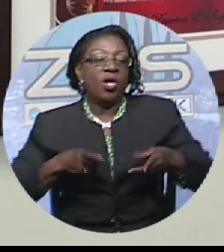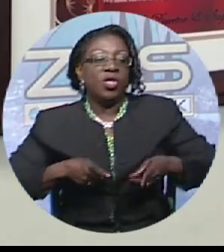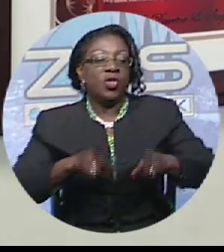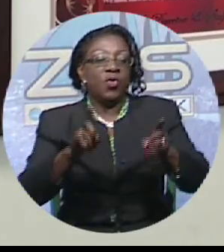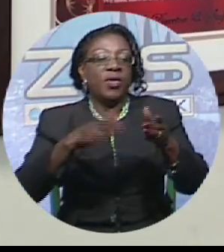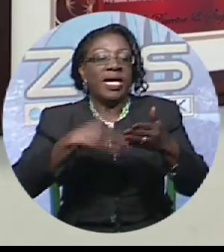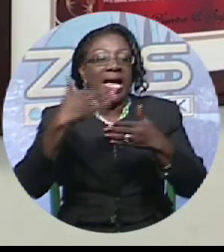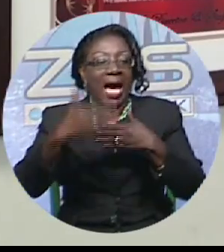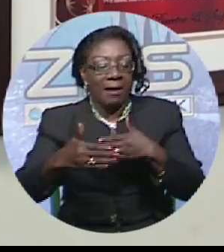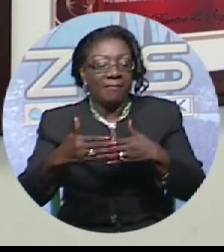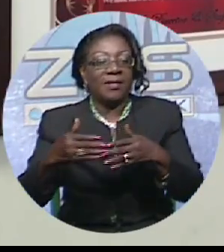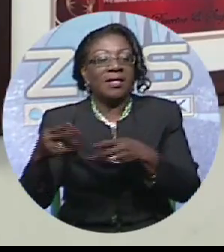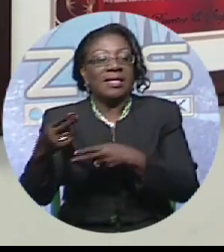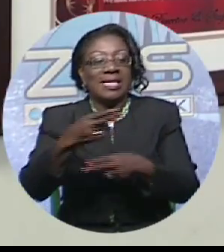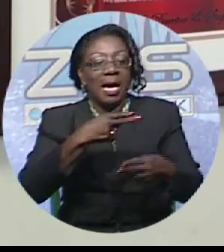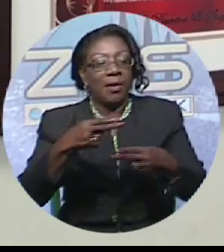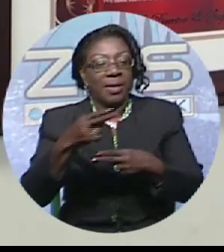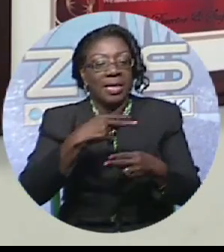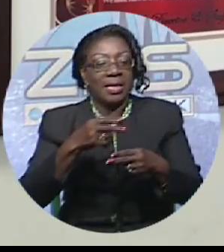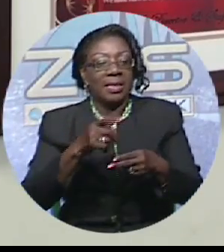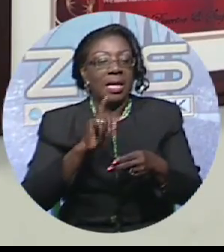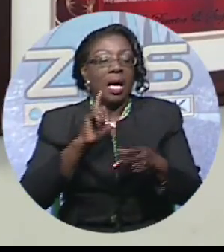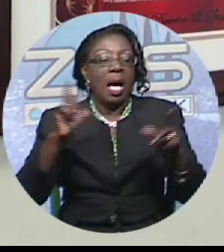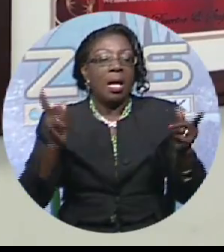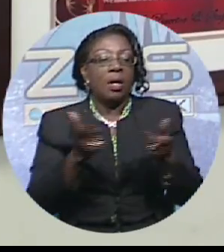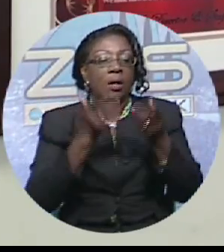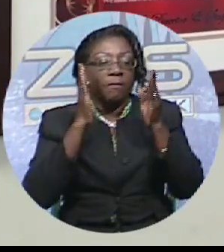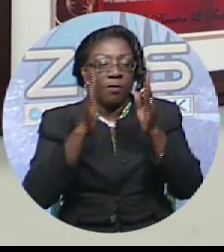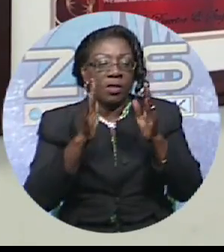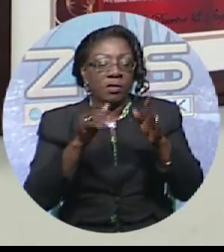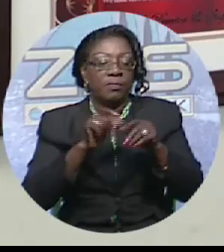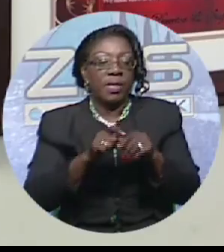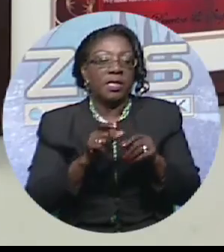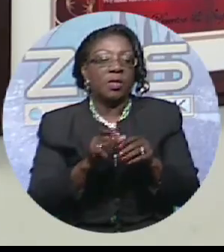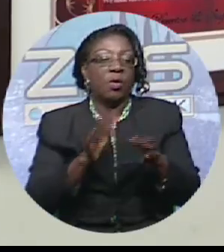impact. A lot of emphasis was placed on coordination.